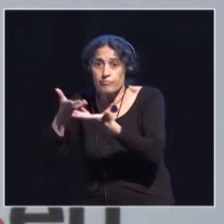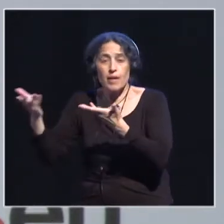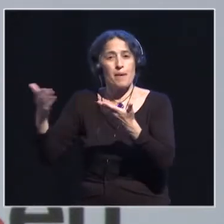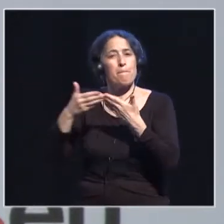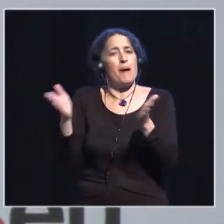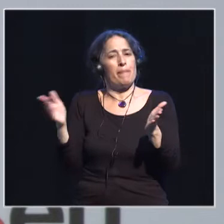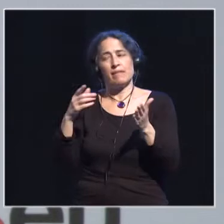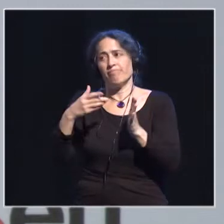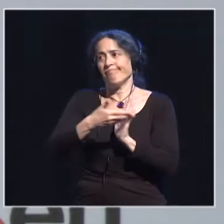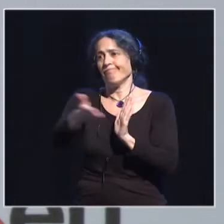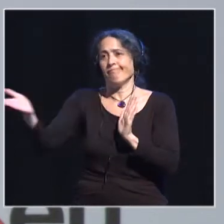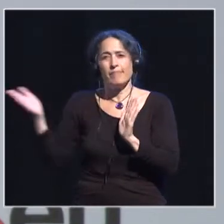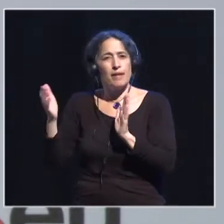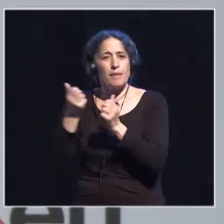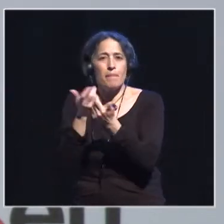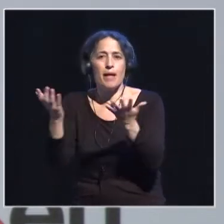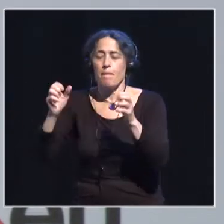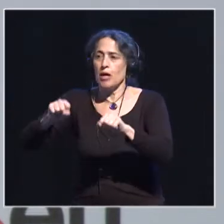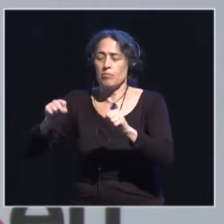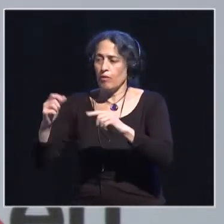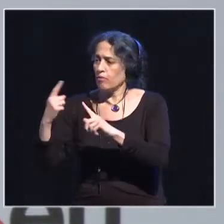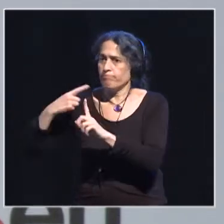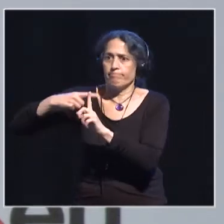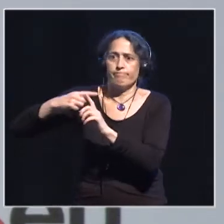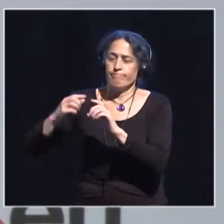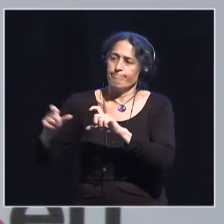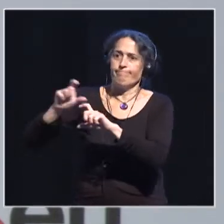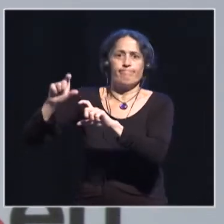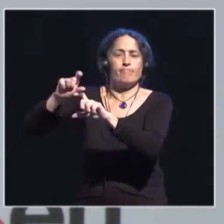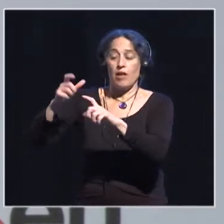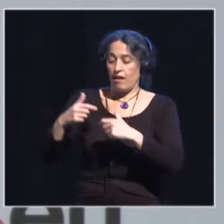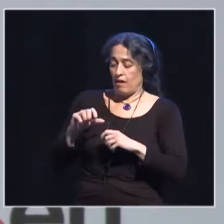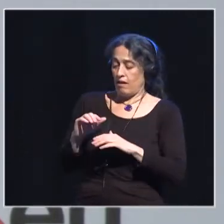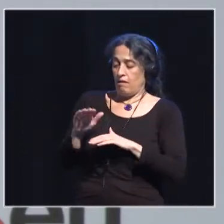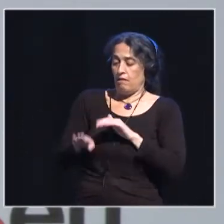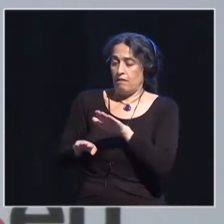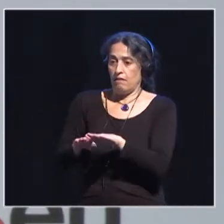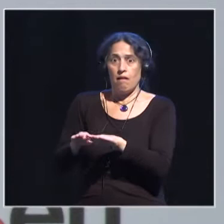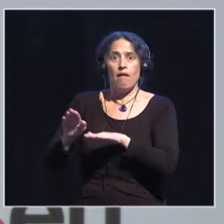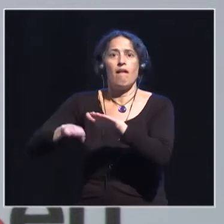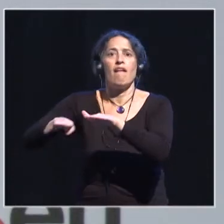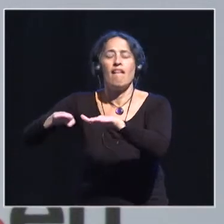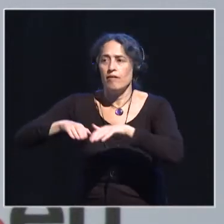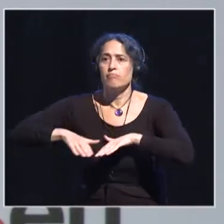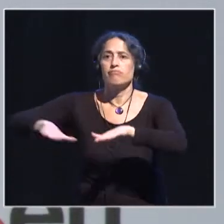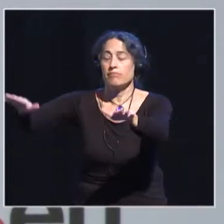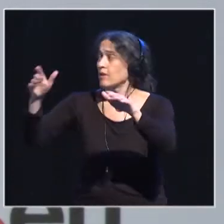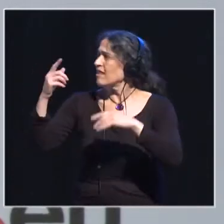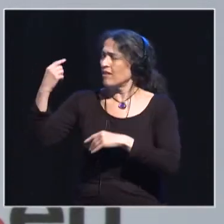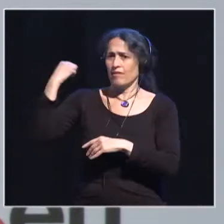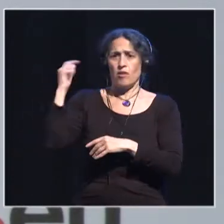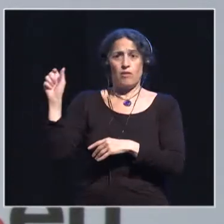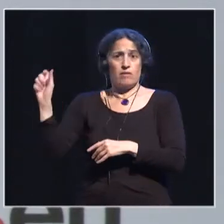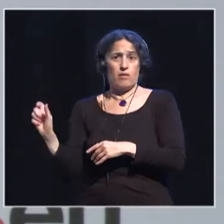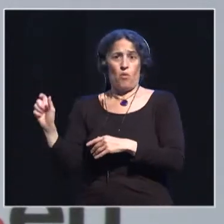multiplier that we can create. And I was reviewing this morning the report that Minister Fioraso published last year. So she